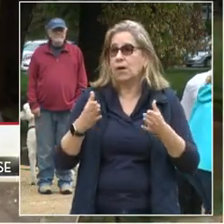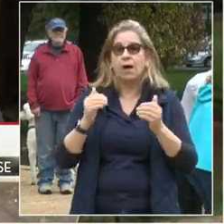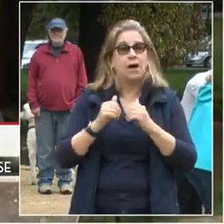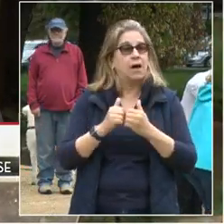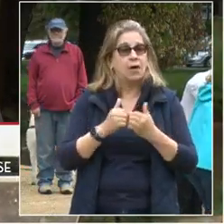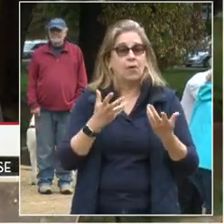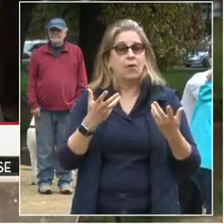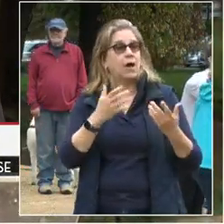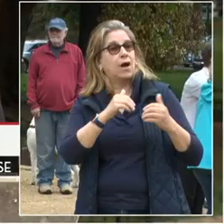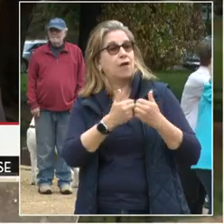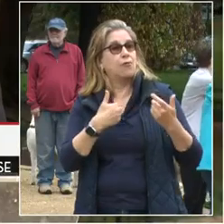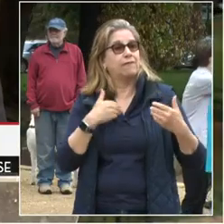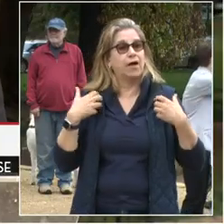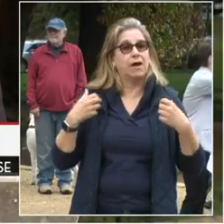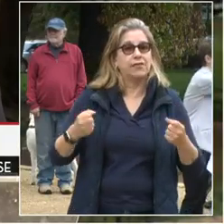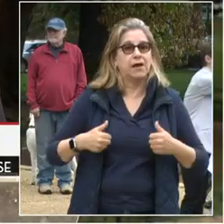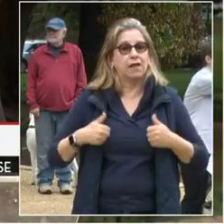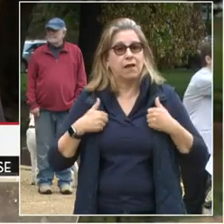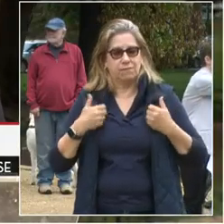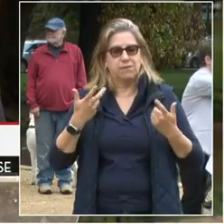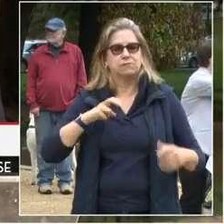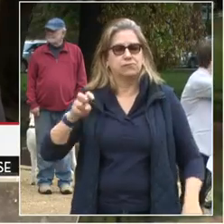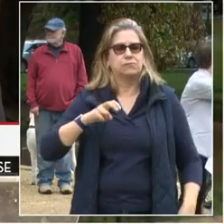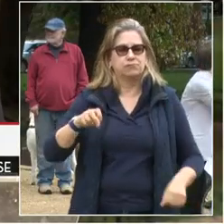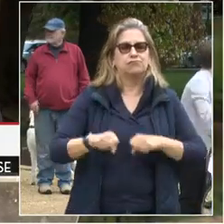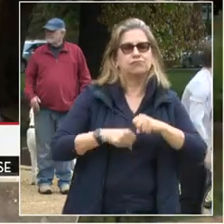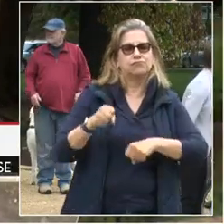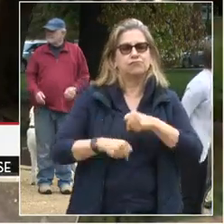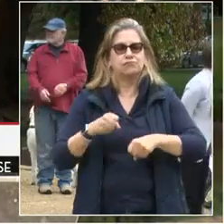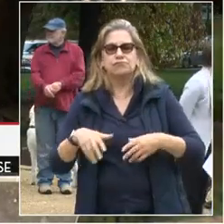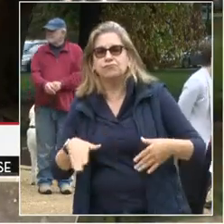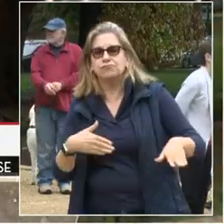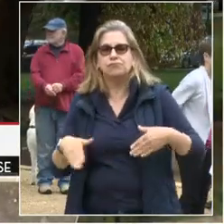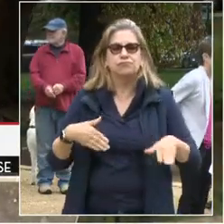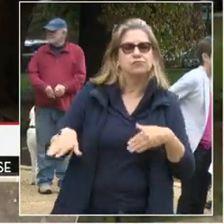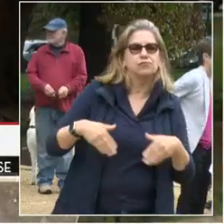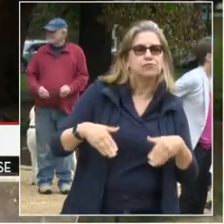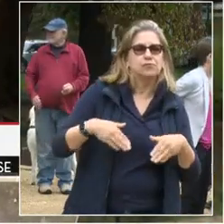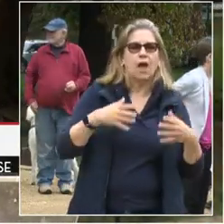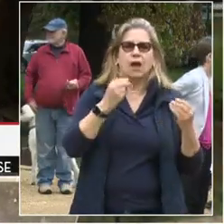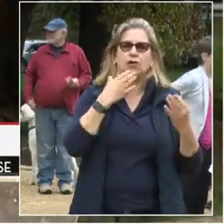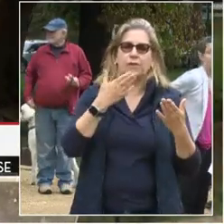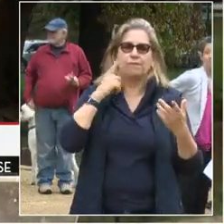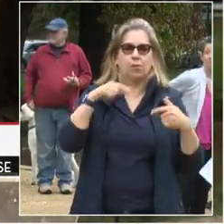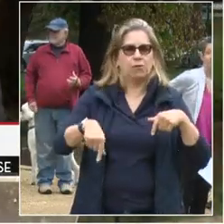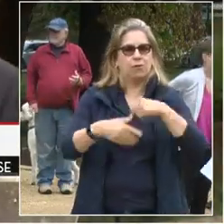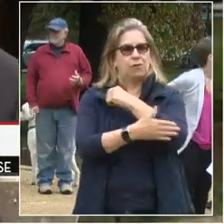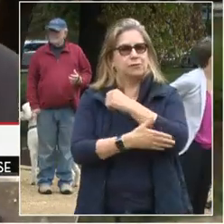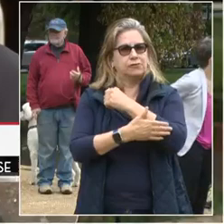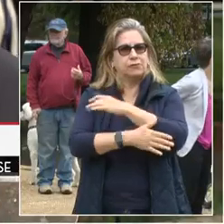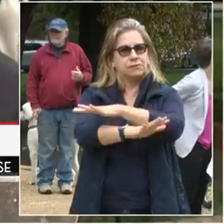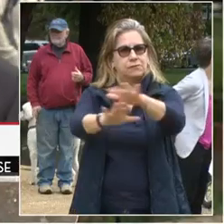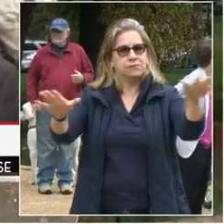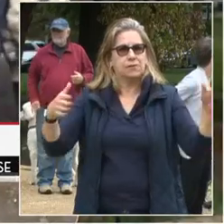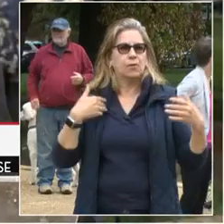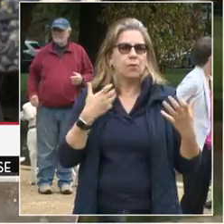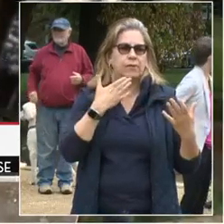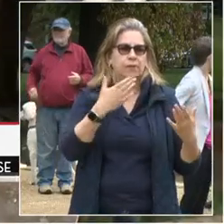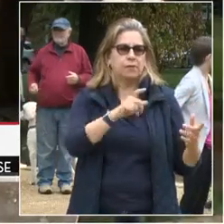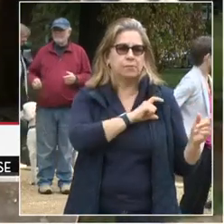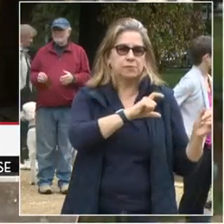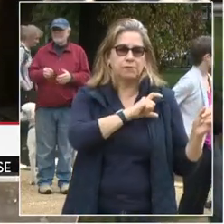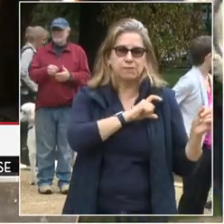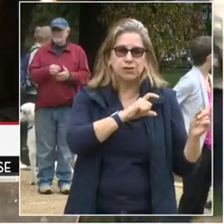environment. It's good for the nation at large. So it's going to take all of us working together. Thank you, law enforcement. Thank you all. Thank you, parents. Thank